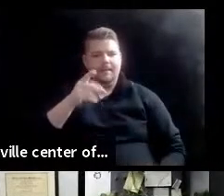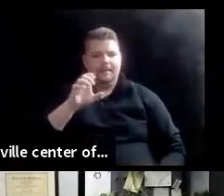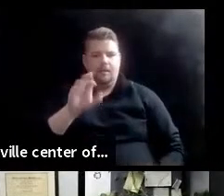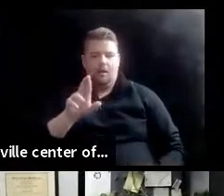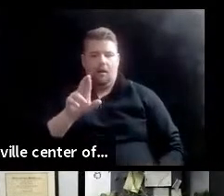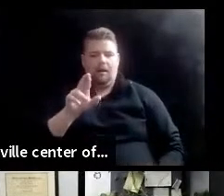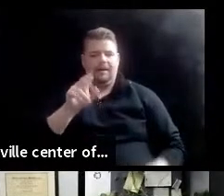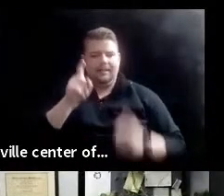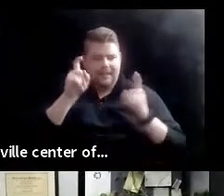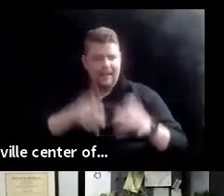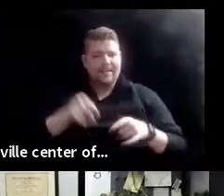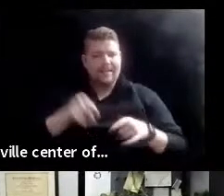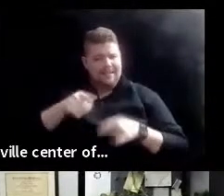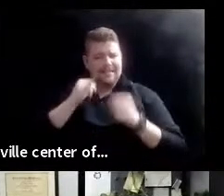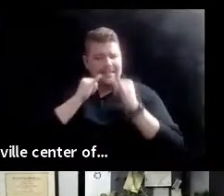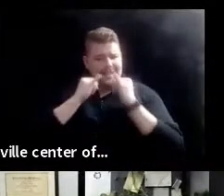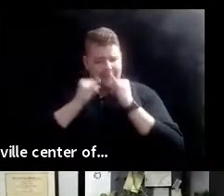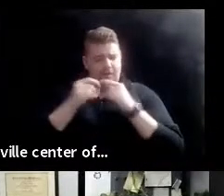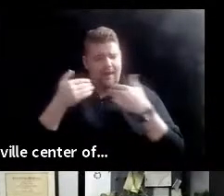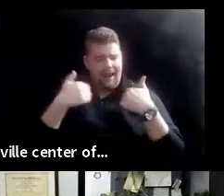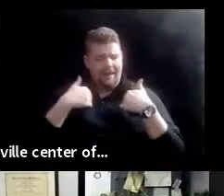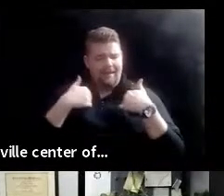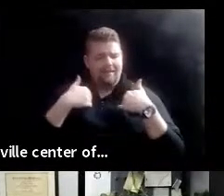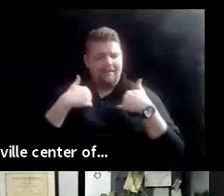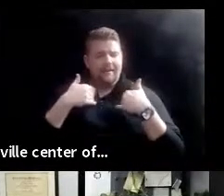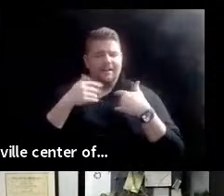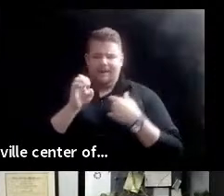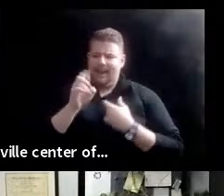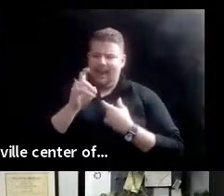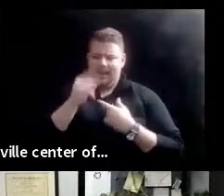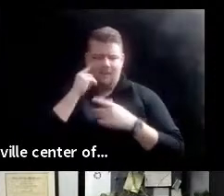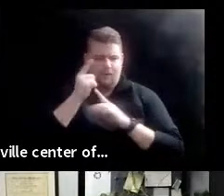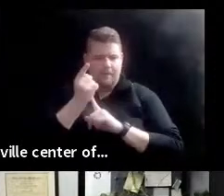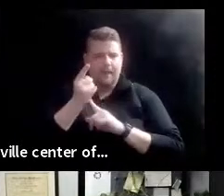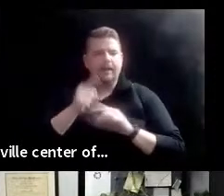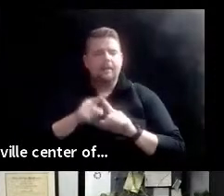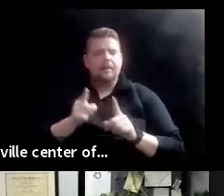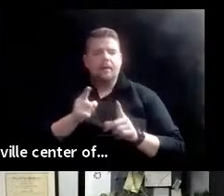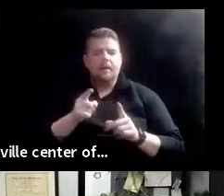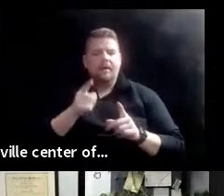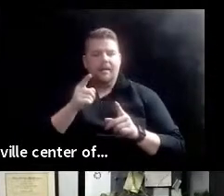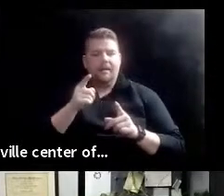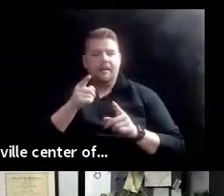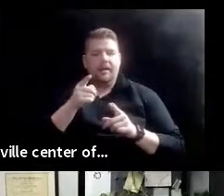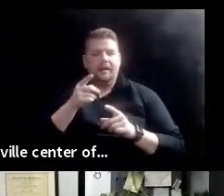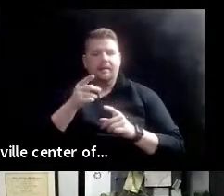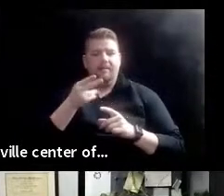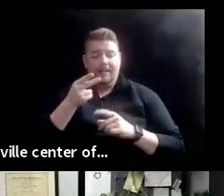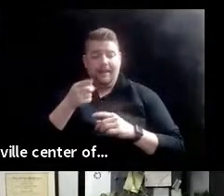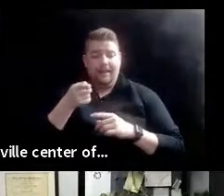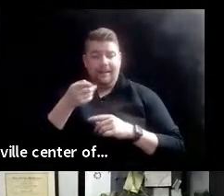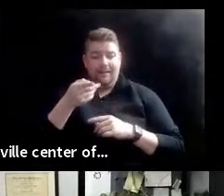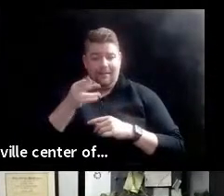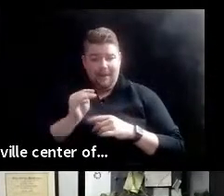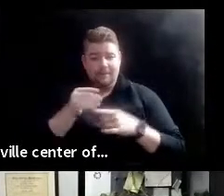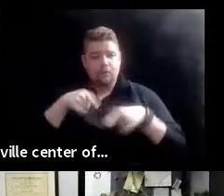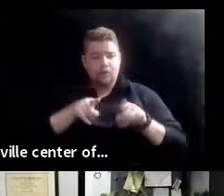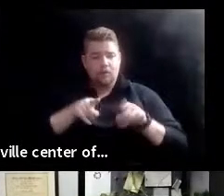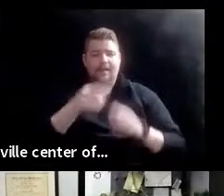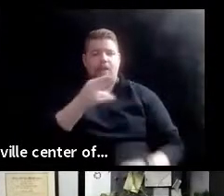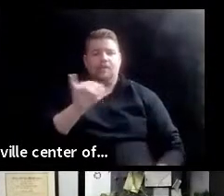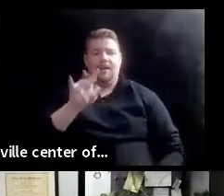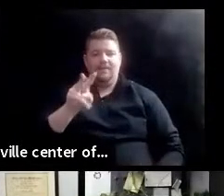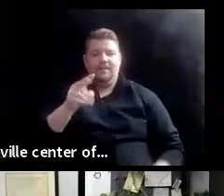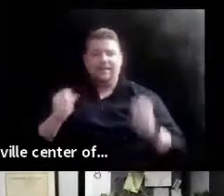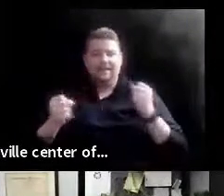And this is an interview, and it's been edited for a minute, of him during the big HIV